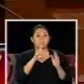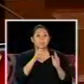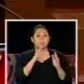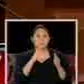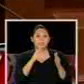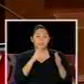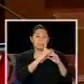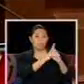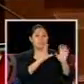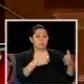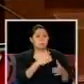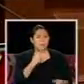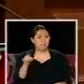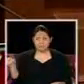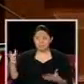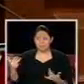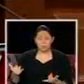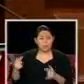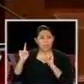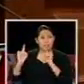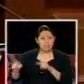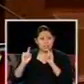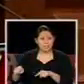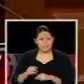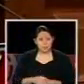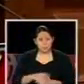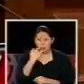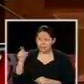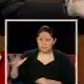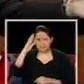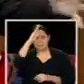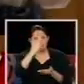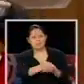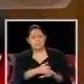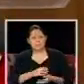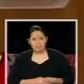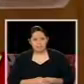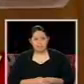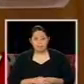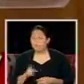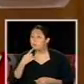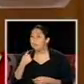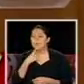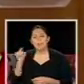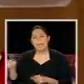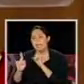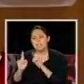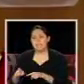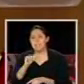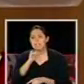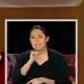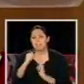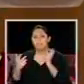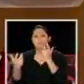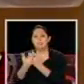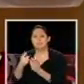even object? We're objecting, it is already an answer propounded by the witness. The answer is not responsive. It will be stricken out. What was the